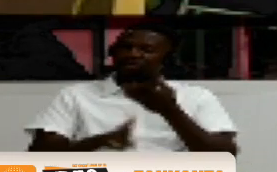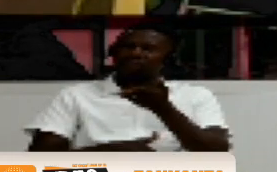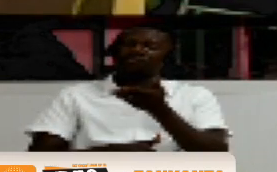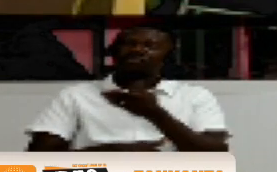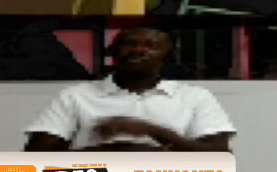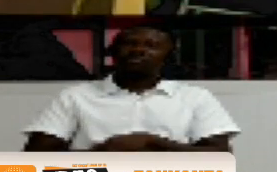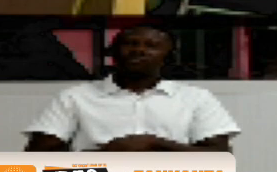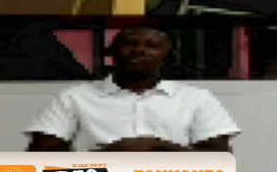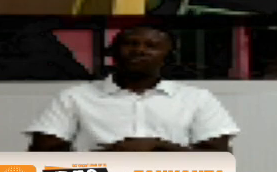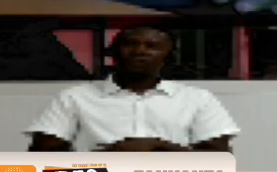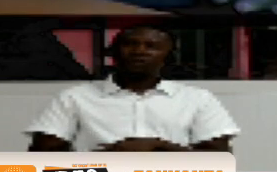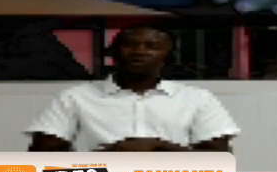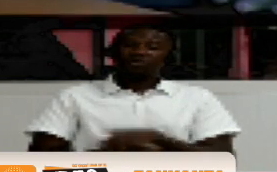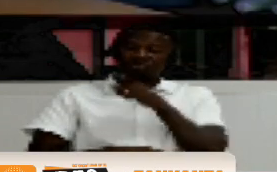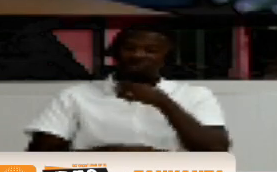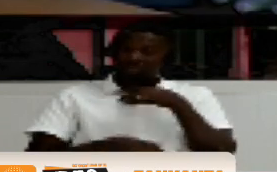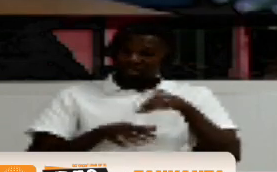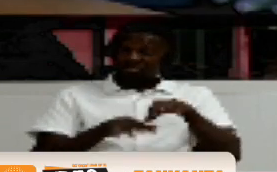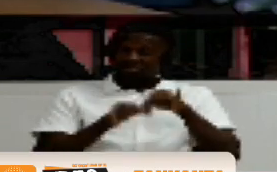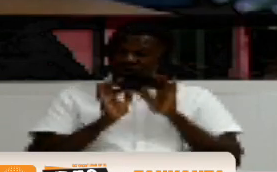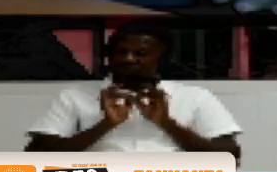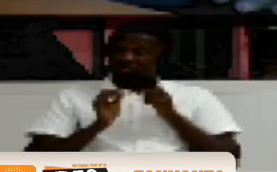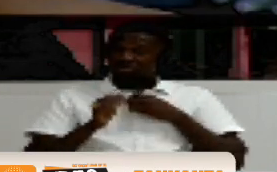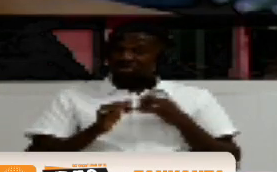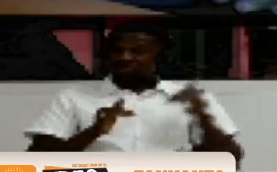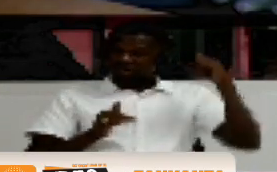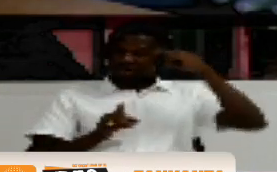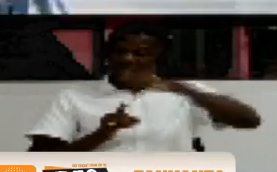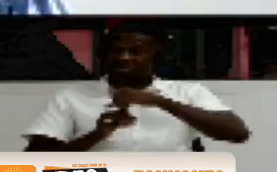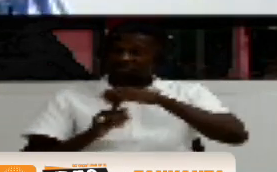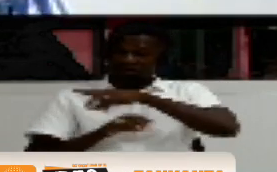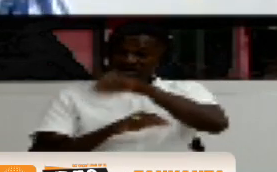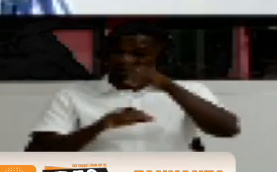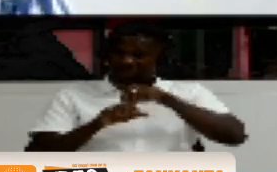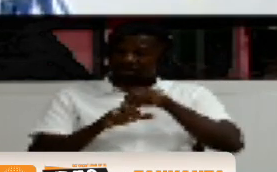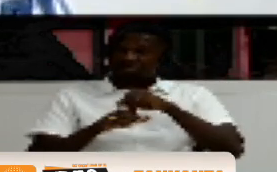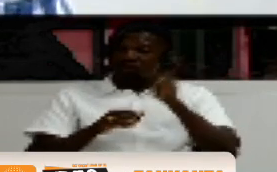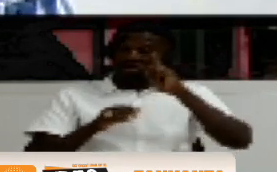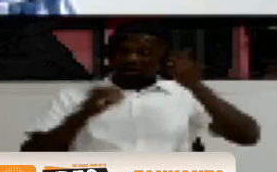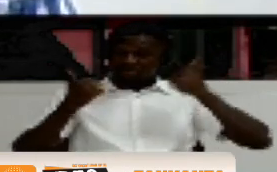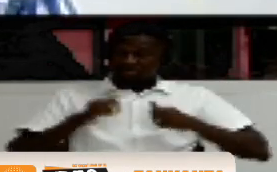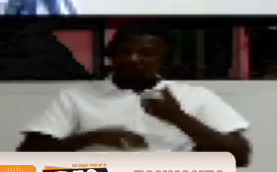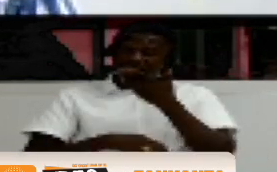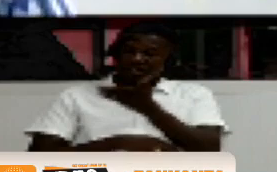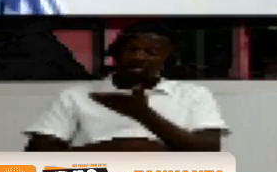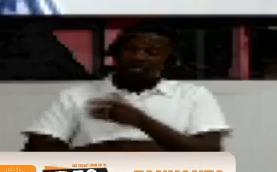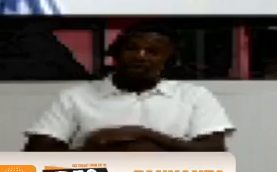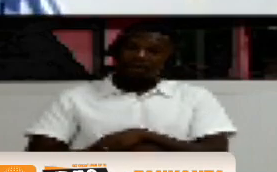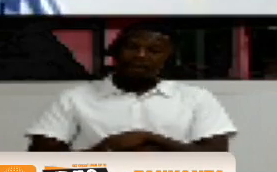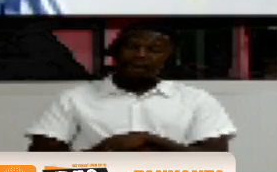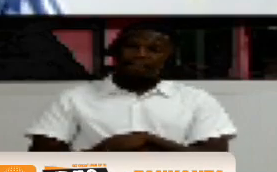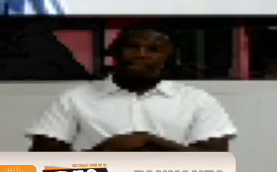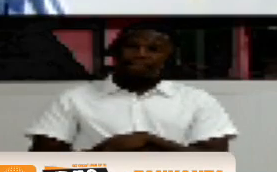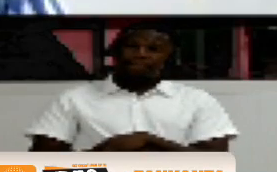So he took you to the airport, and what happened at the airport? When he took us to the airport,